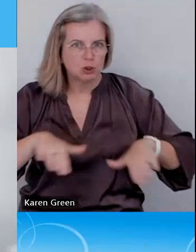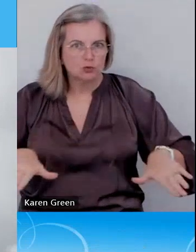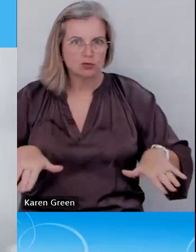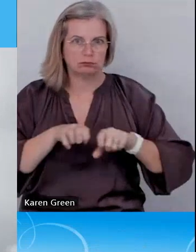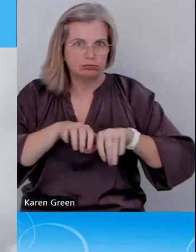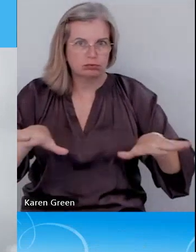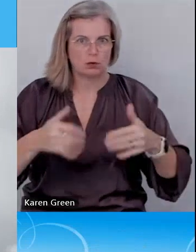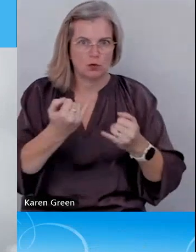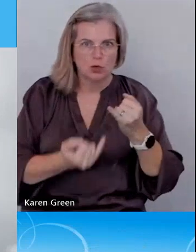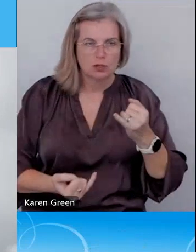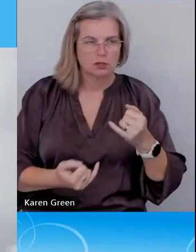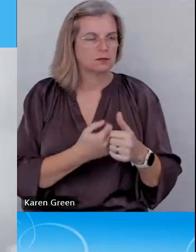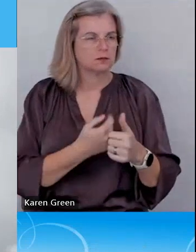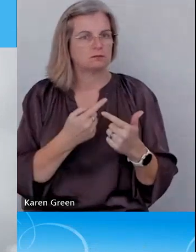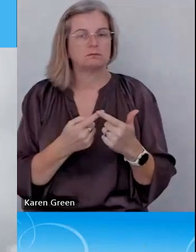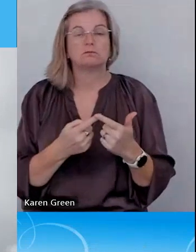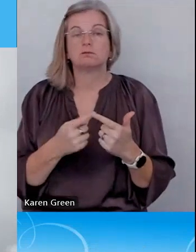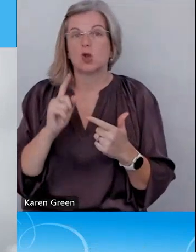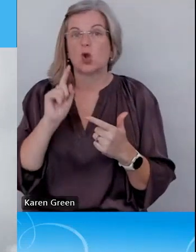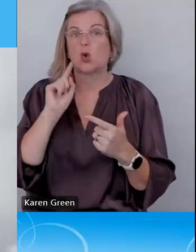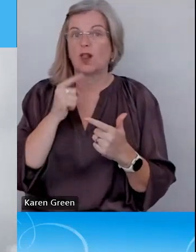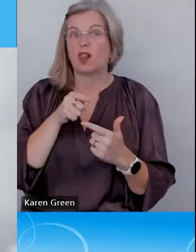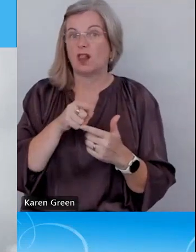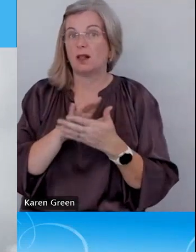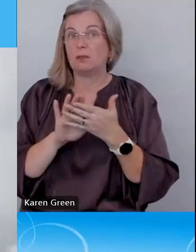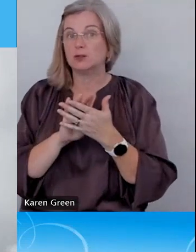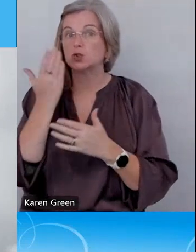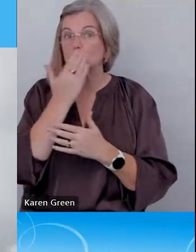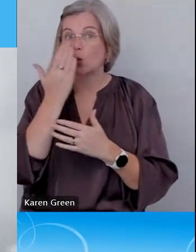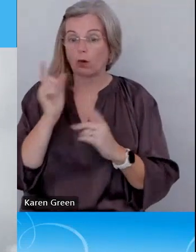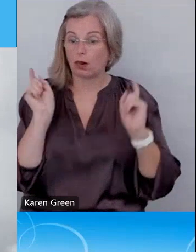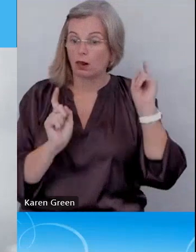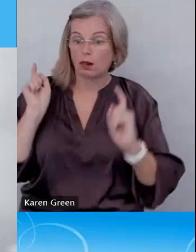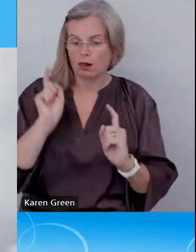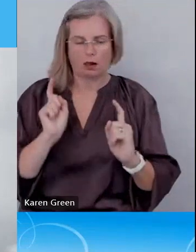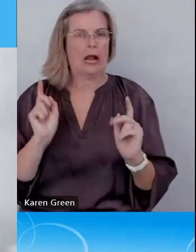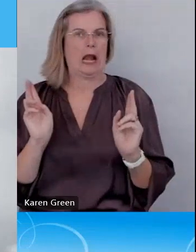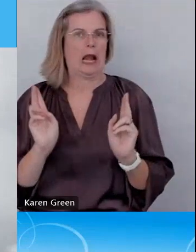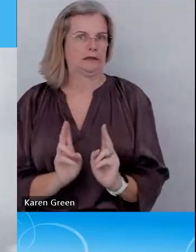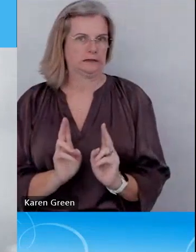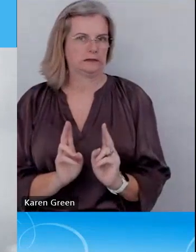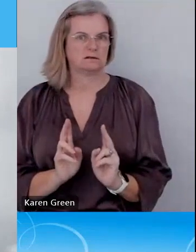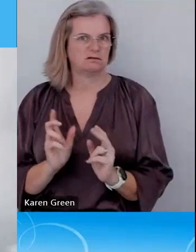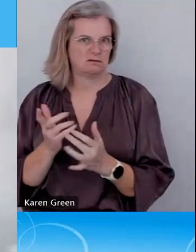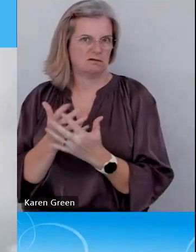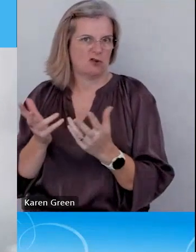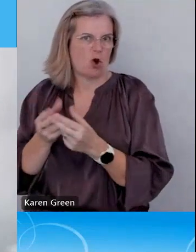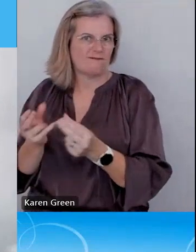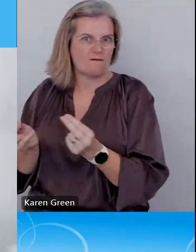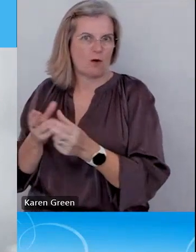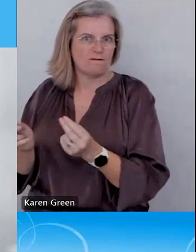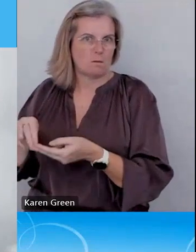to impact, there's going to be an impact on school attendance, on learning, on education. We're going to see worsening workforce shortages in the